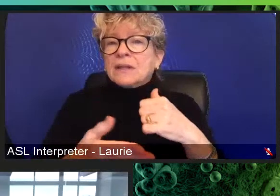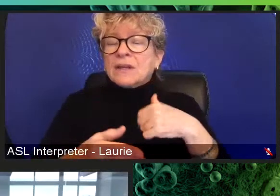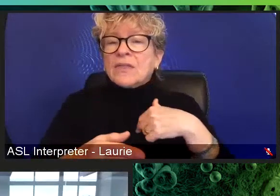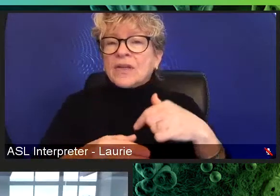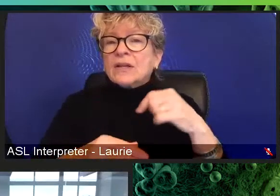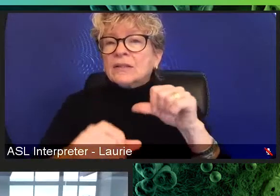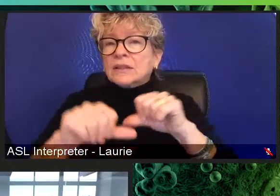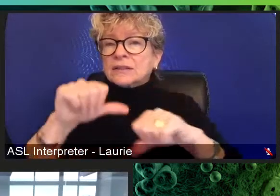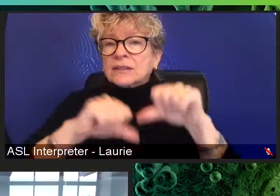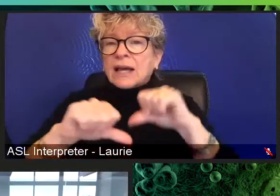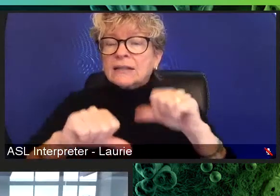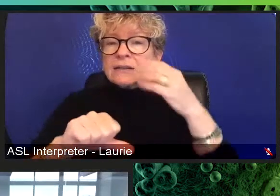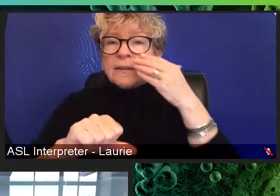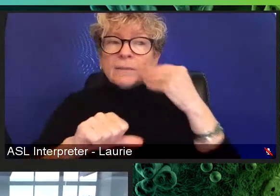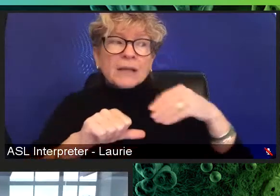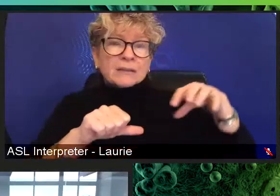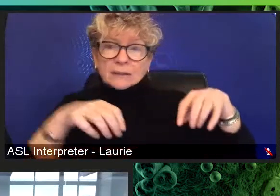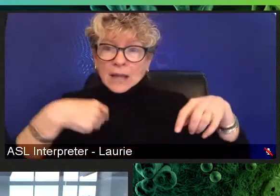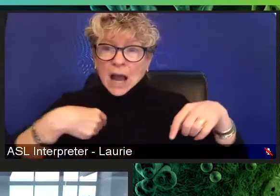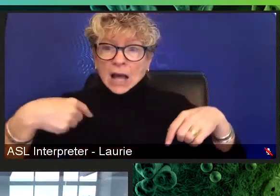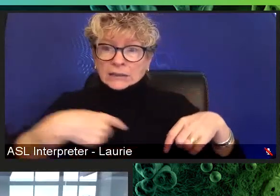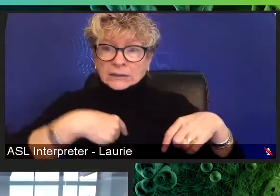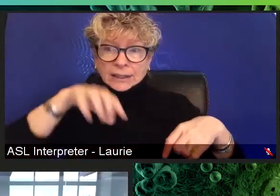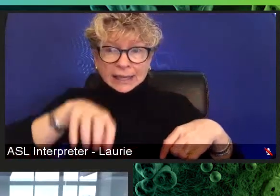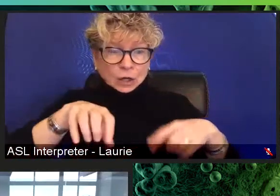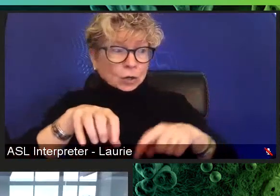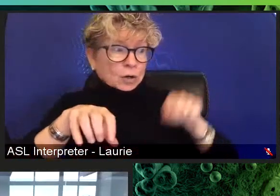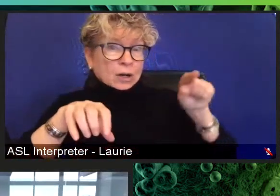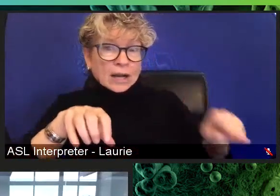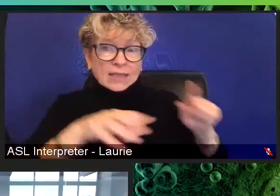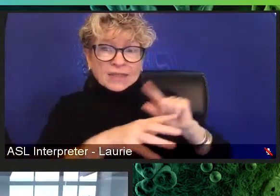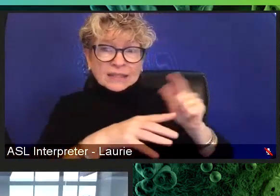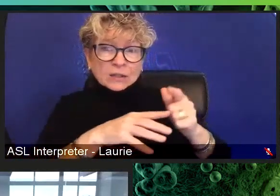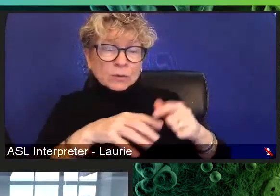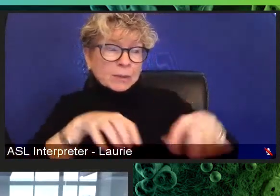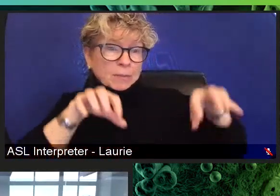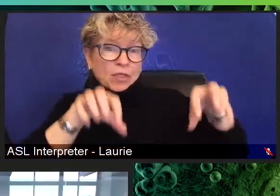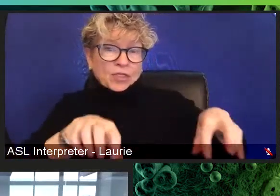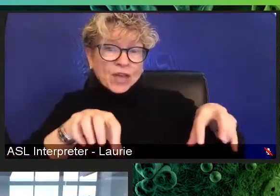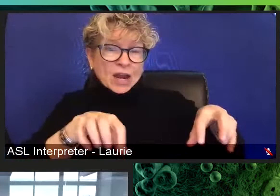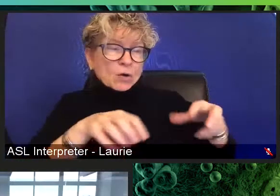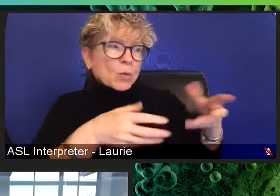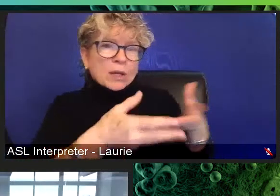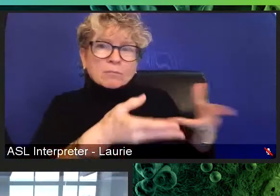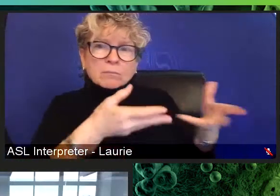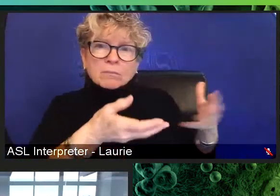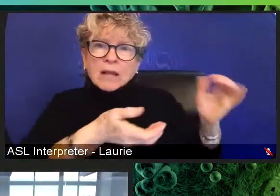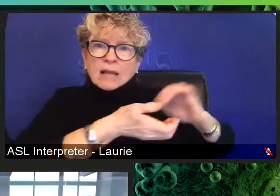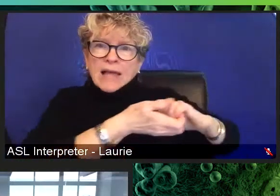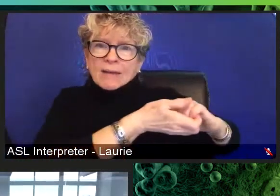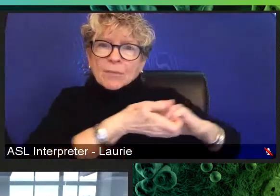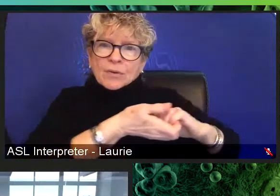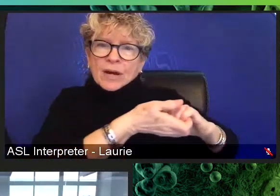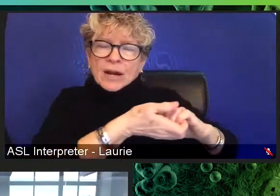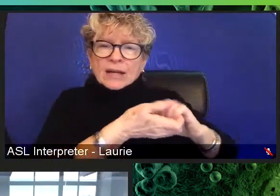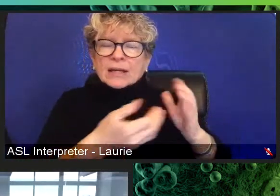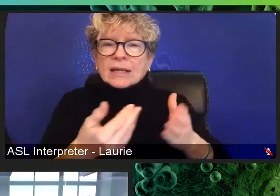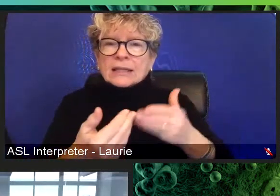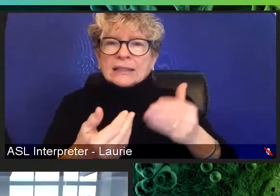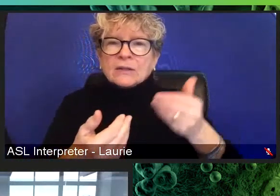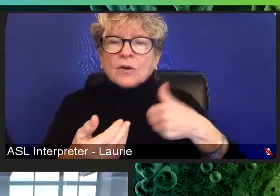nature. And different computational tools that we use, machine learning, deep learning techniques, require